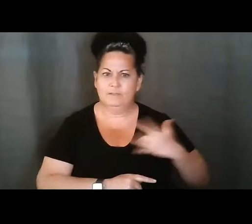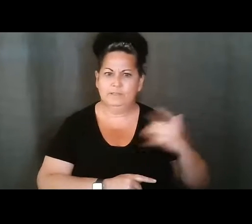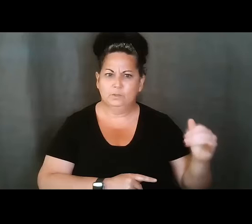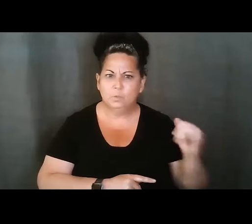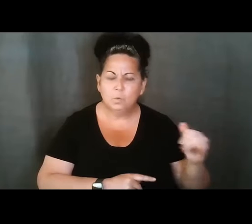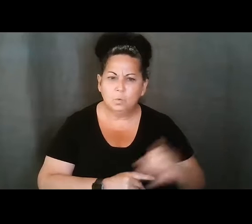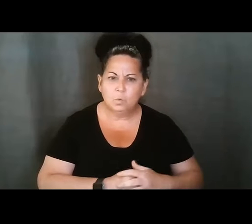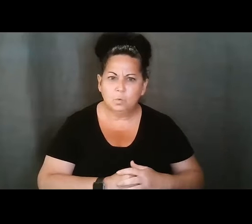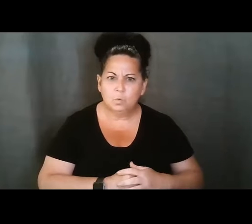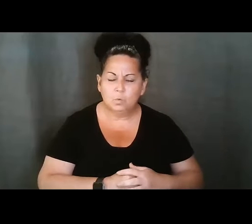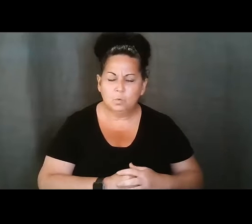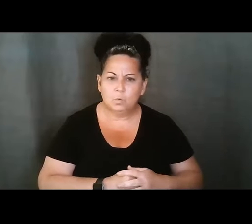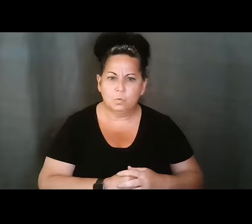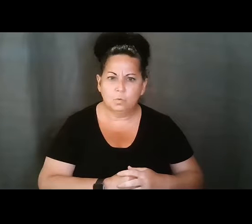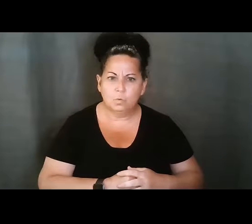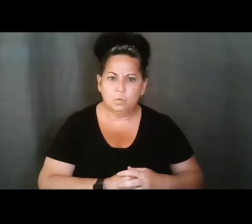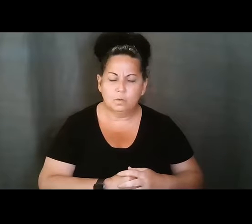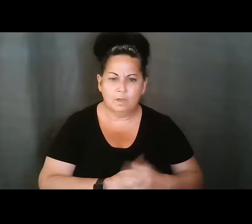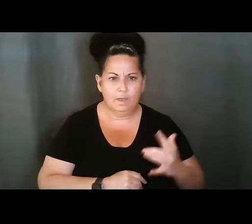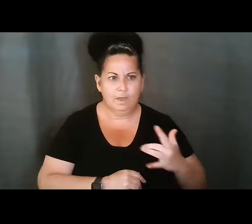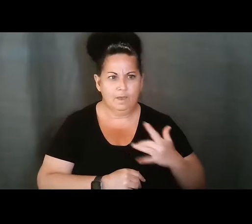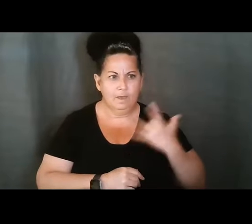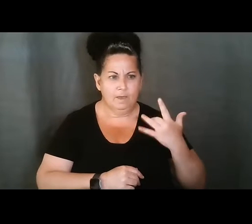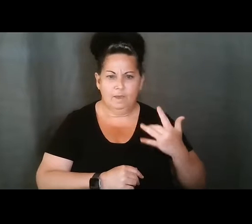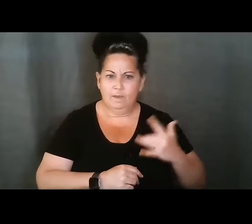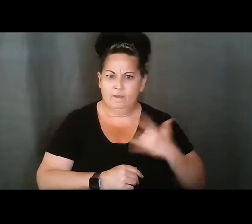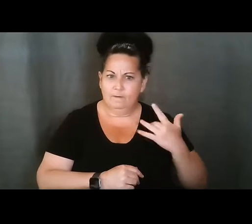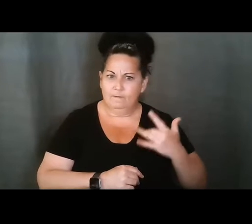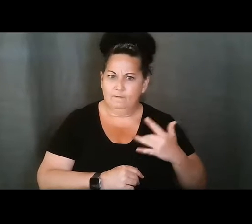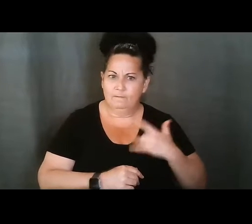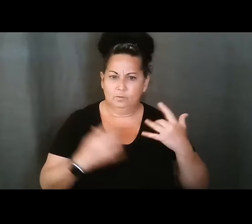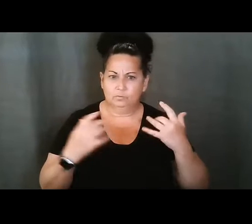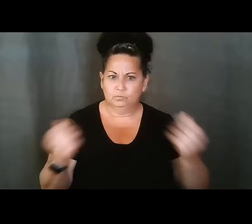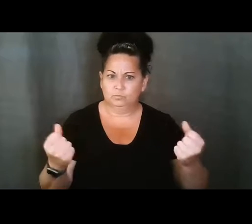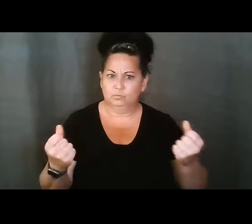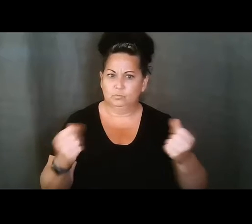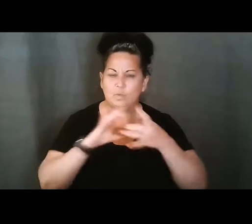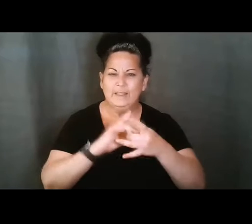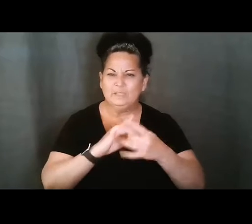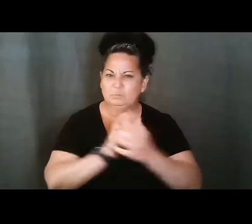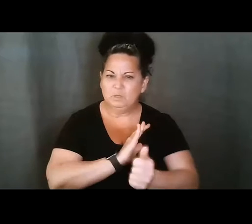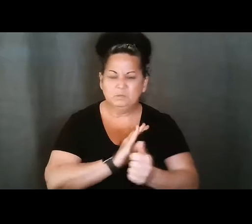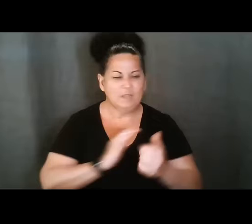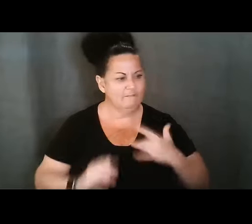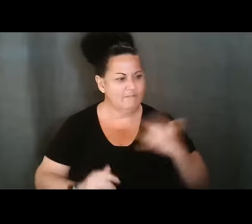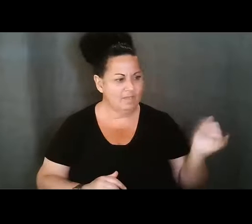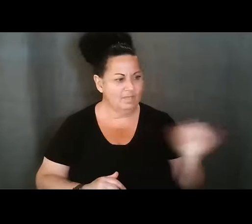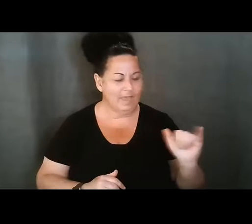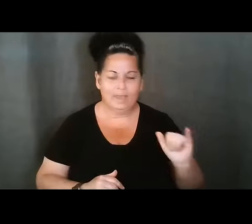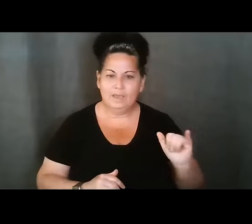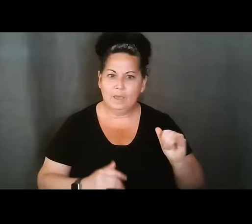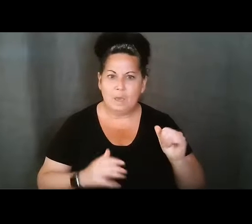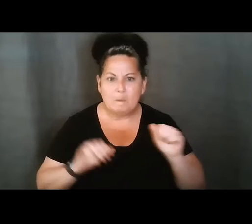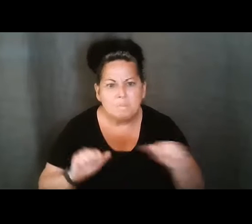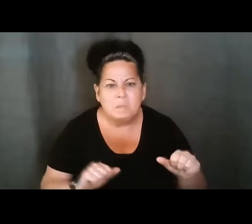them. But I feel like my strength is relationship skills. I feel that I have the ability to bring people together.